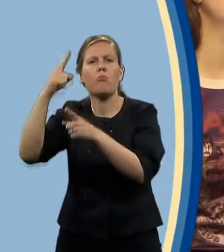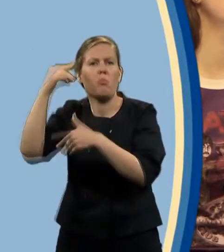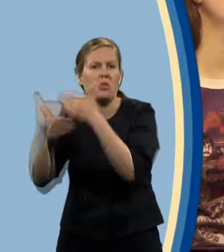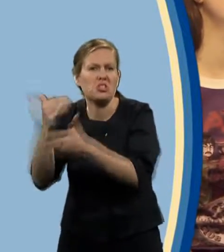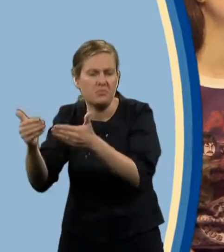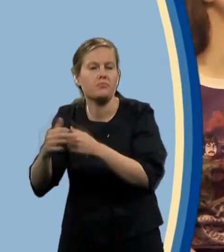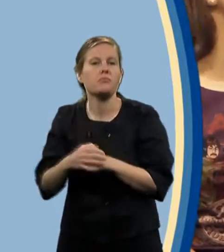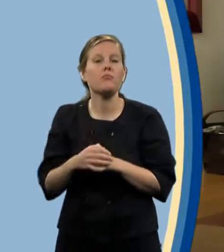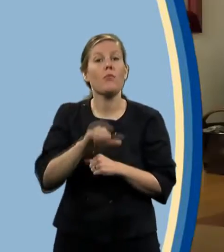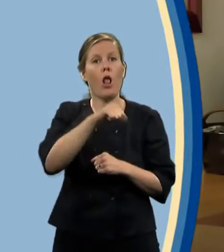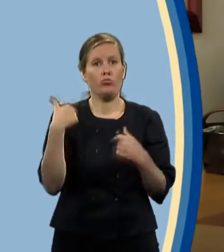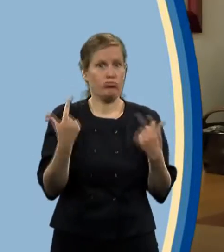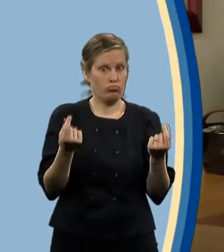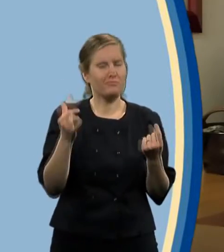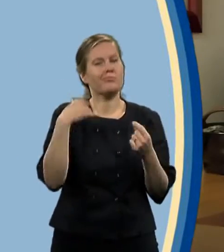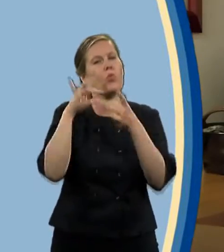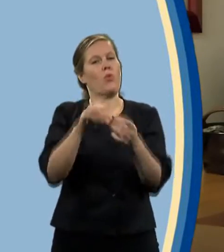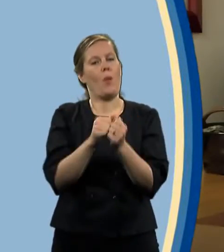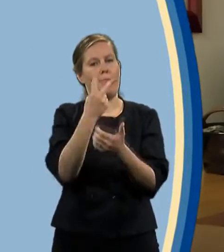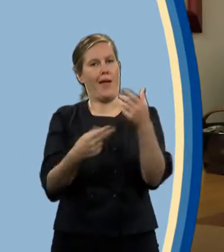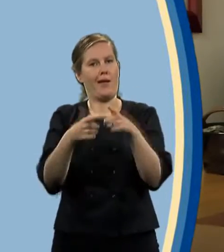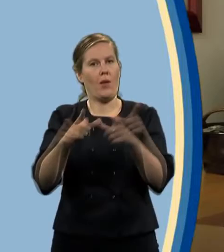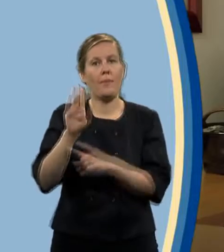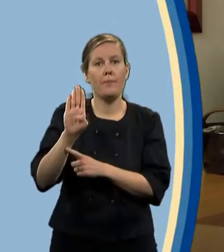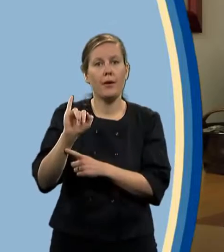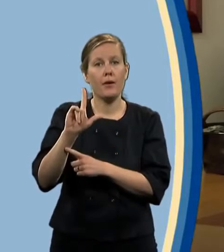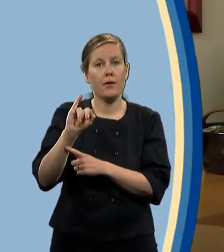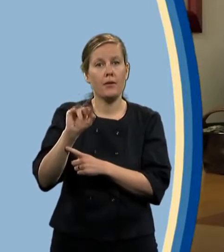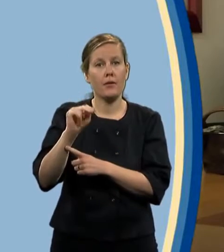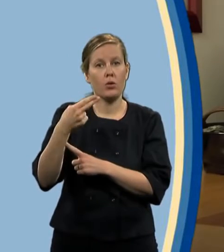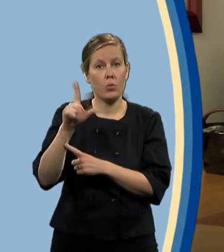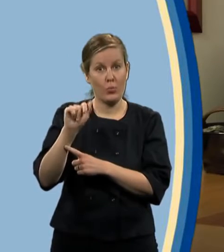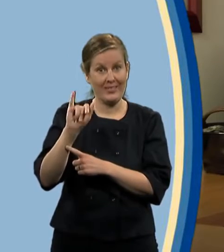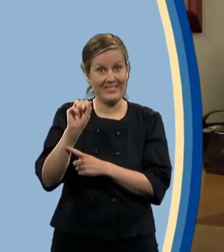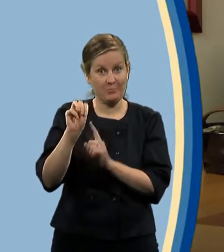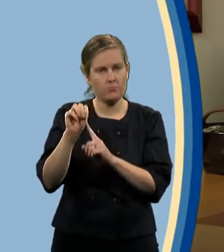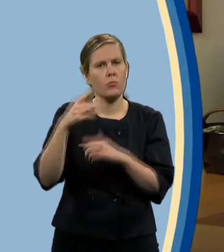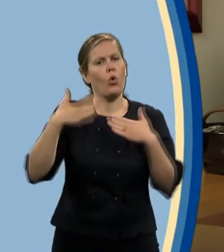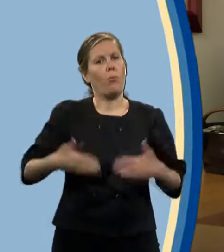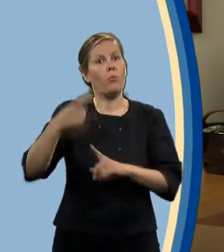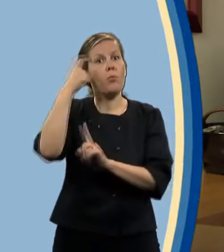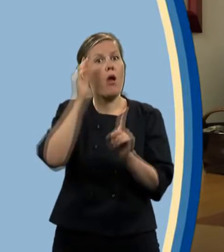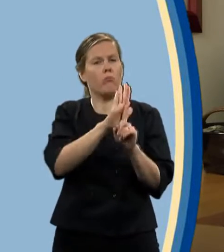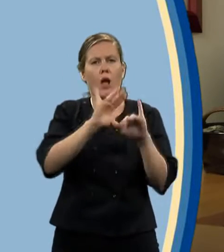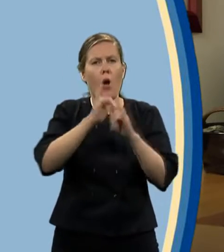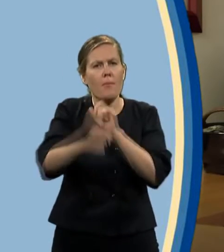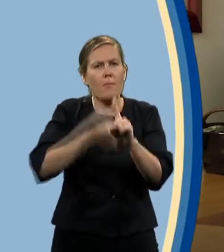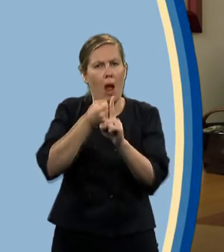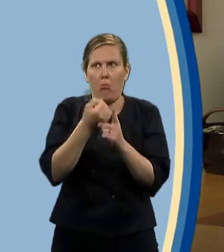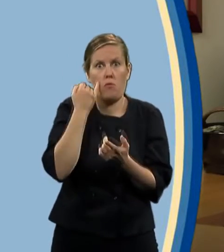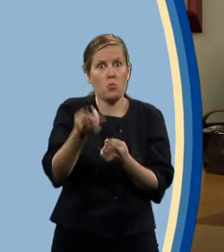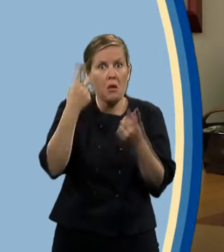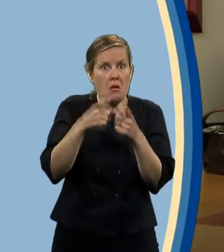of language. The other thing we do is we look at bilingualism, and we look at the impact of the human brain being confronted with